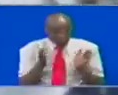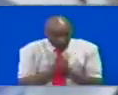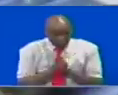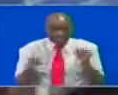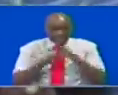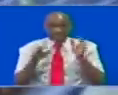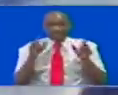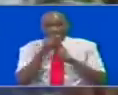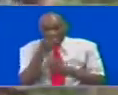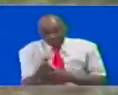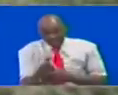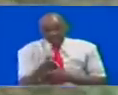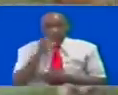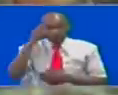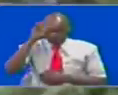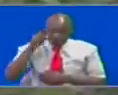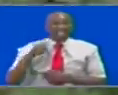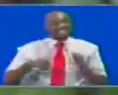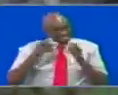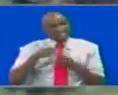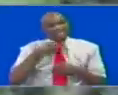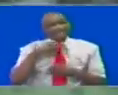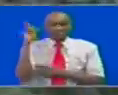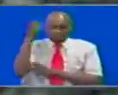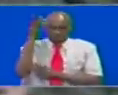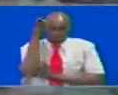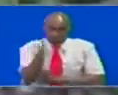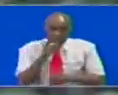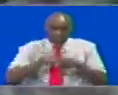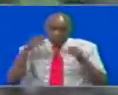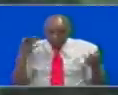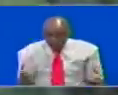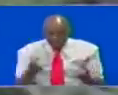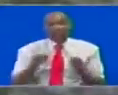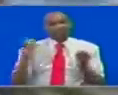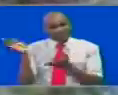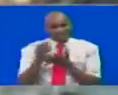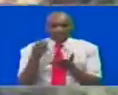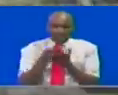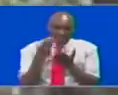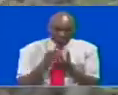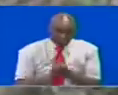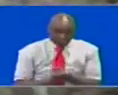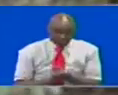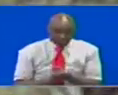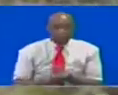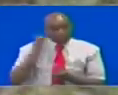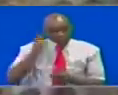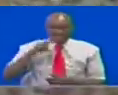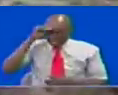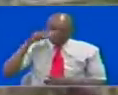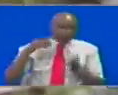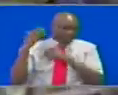assistant minister, Ora Ojode, were killed in a chopper crash while heading for a fundraiser. We surely must learn from